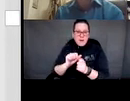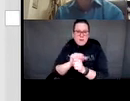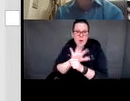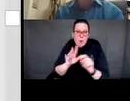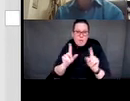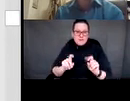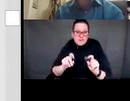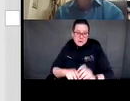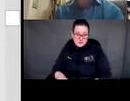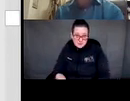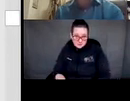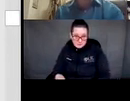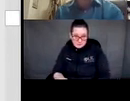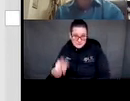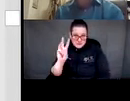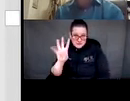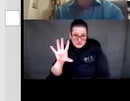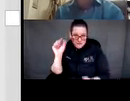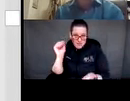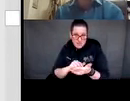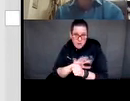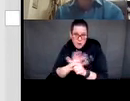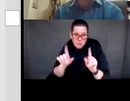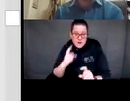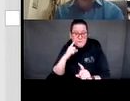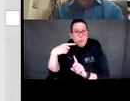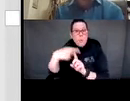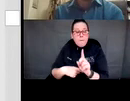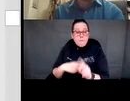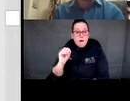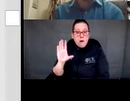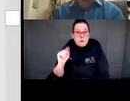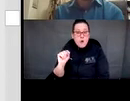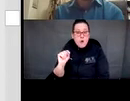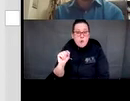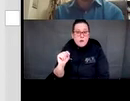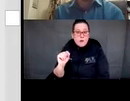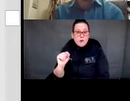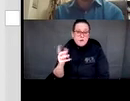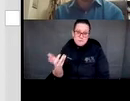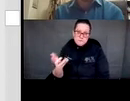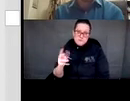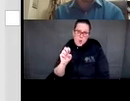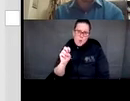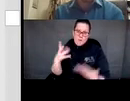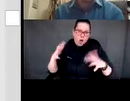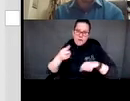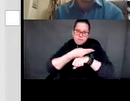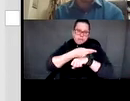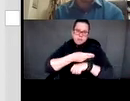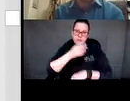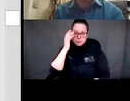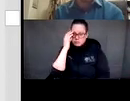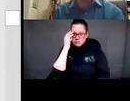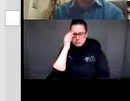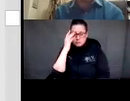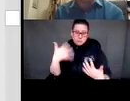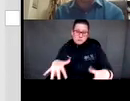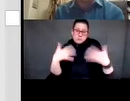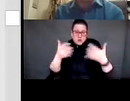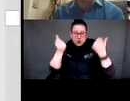tests. 65,000 in the month of October. We're blowing beyond that in the month of November. So it's really phenomenal